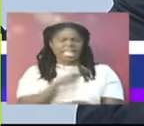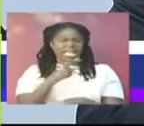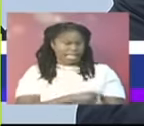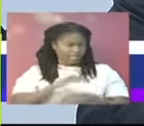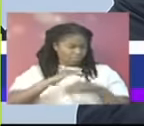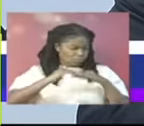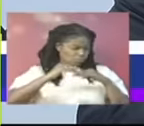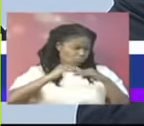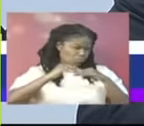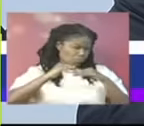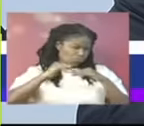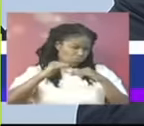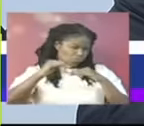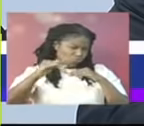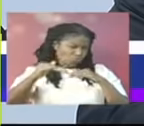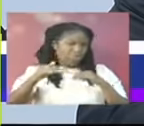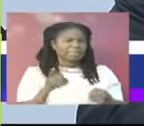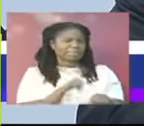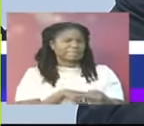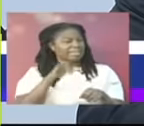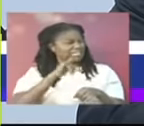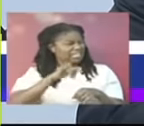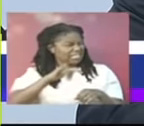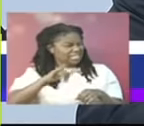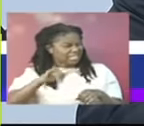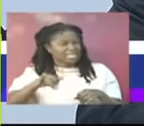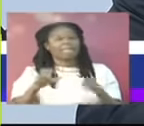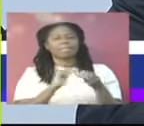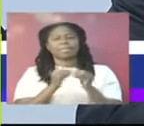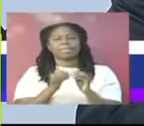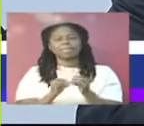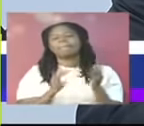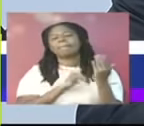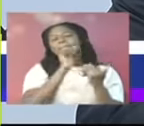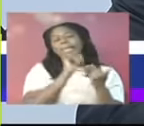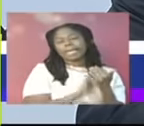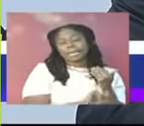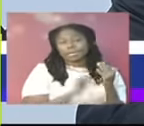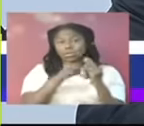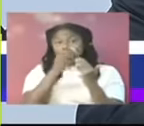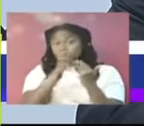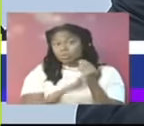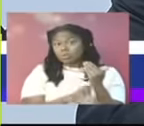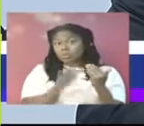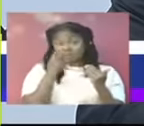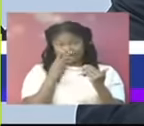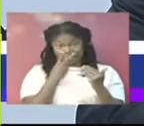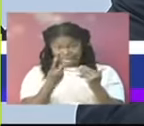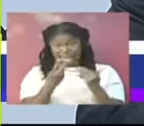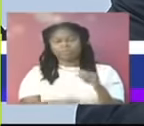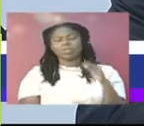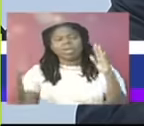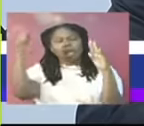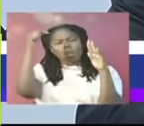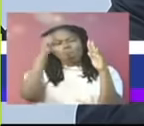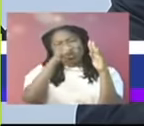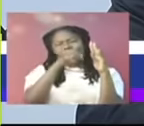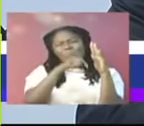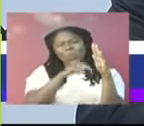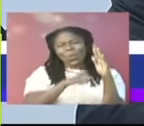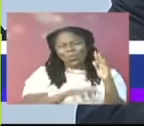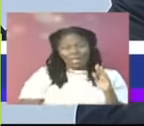time. So whereas previously, from May to June, we had seen that the cases had begun to come down, the heights of the bars in